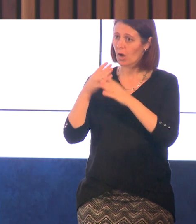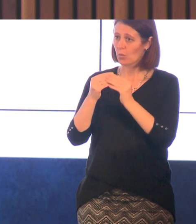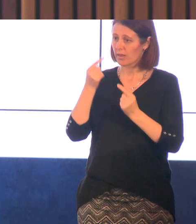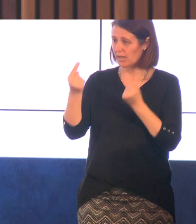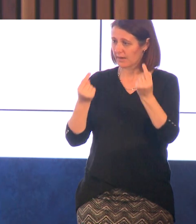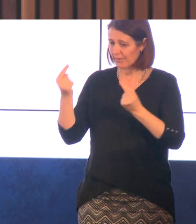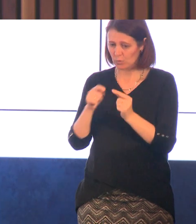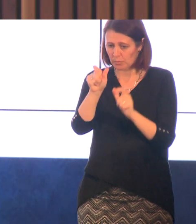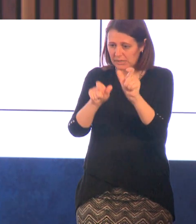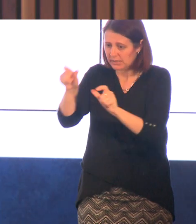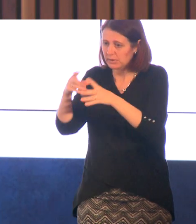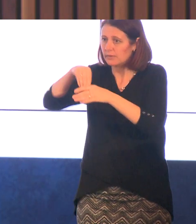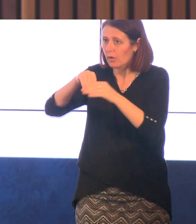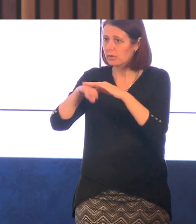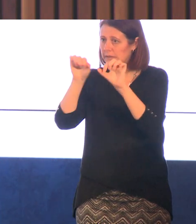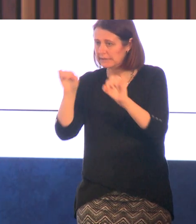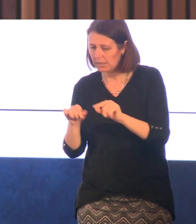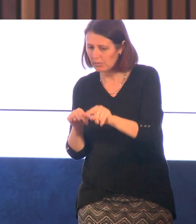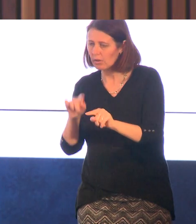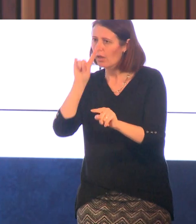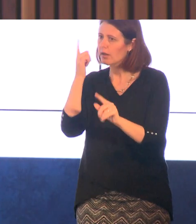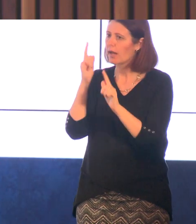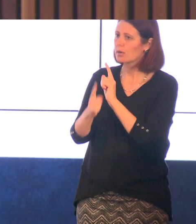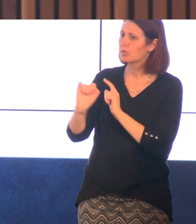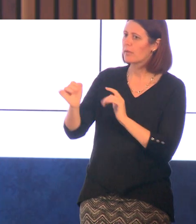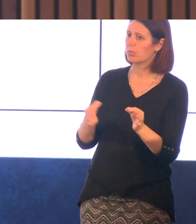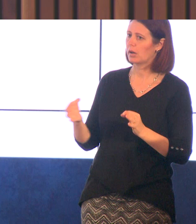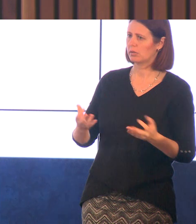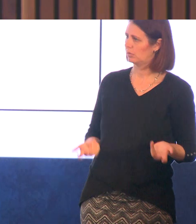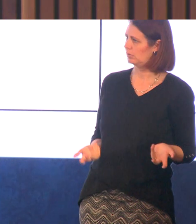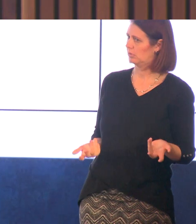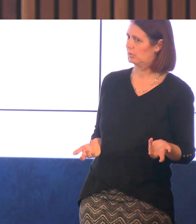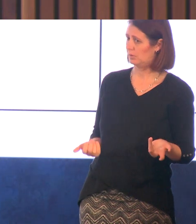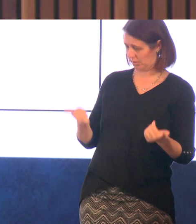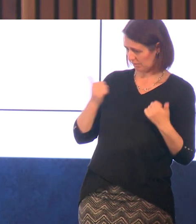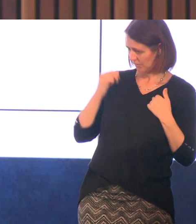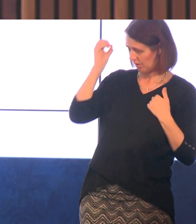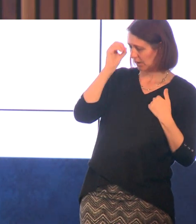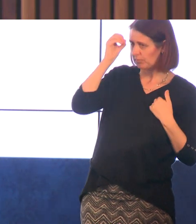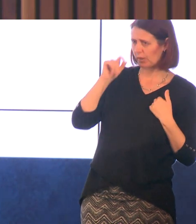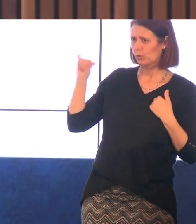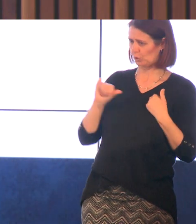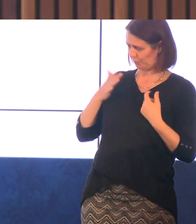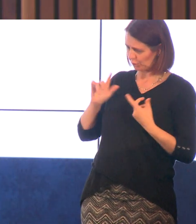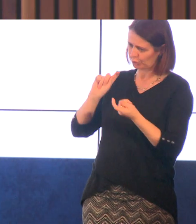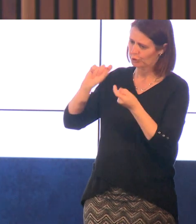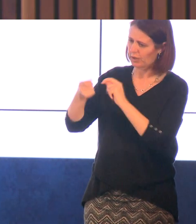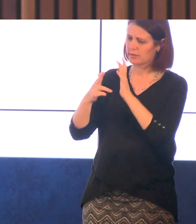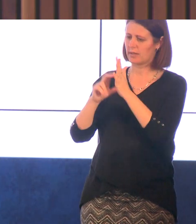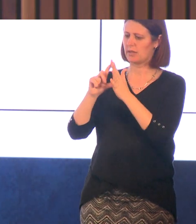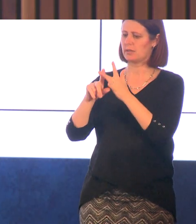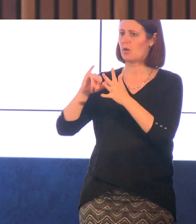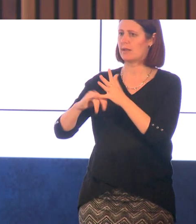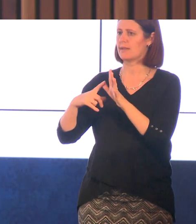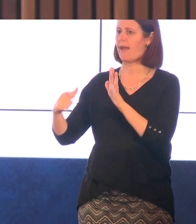individual participants in the scheme, cannot approve their plans. In my view, we should be changing the NDIS